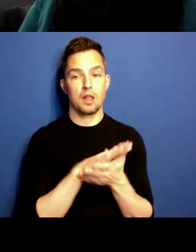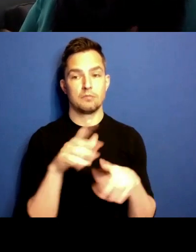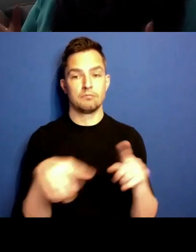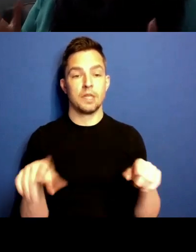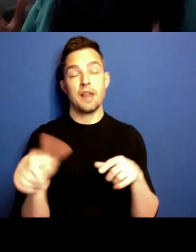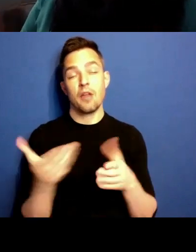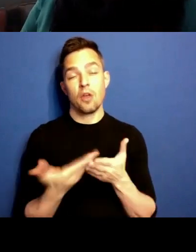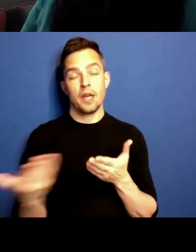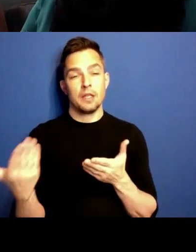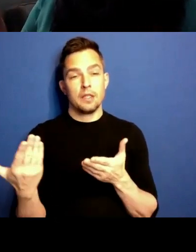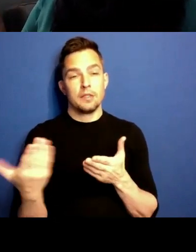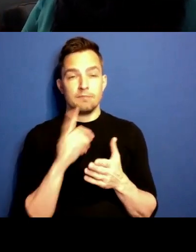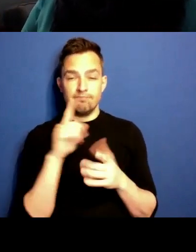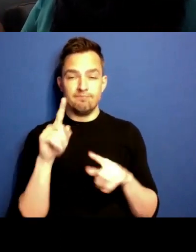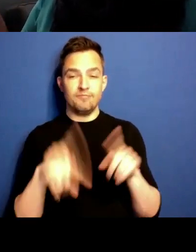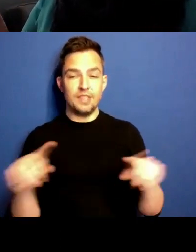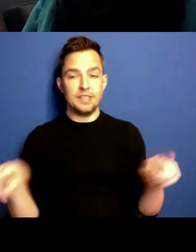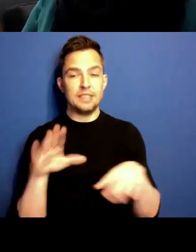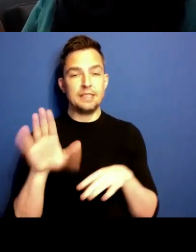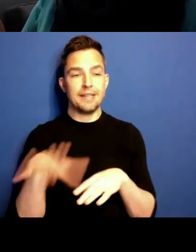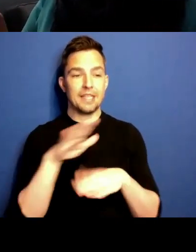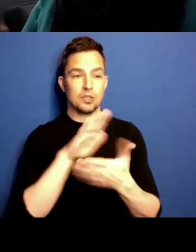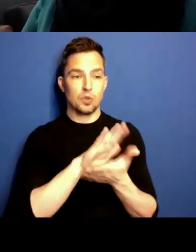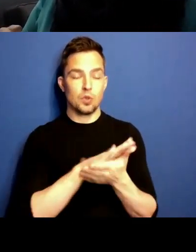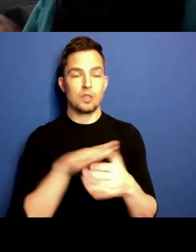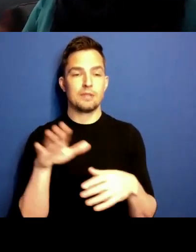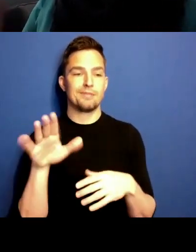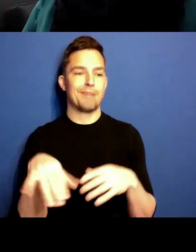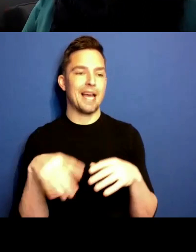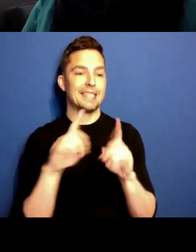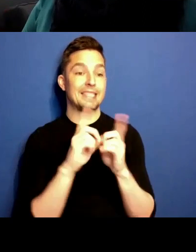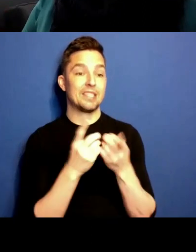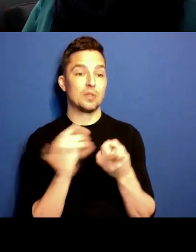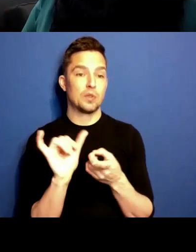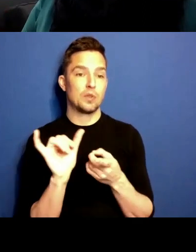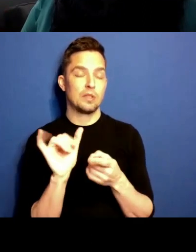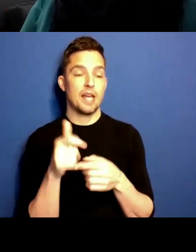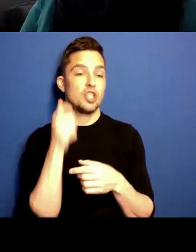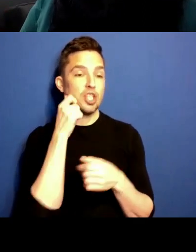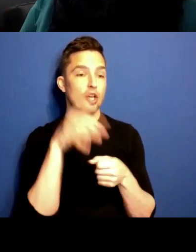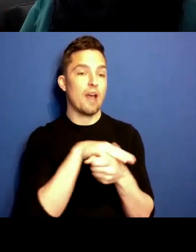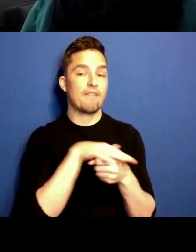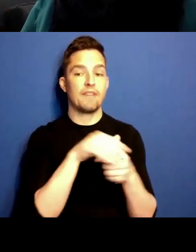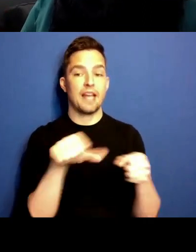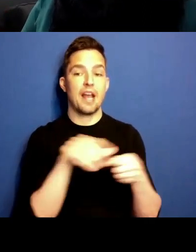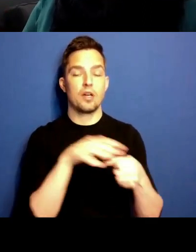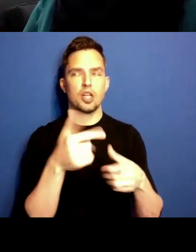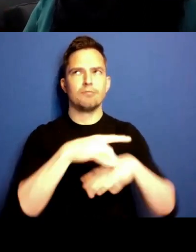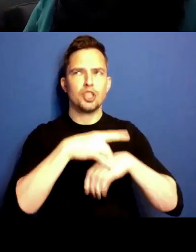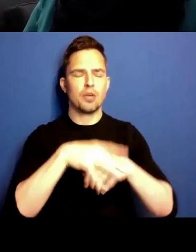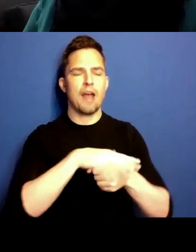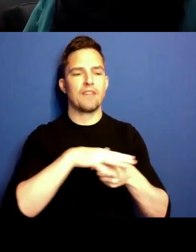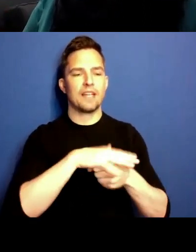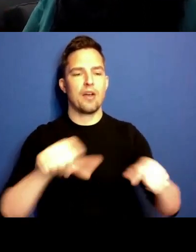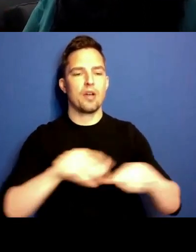really varies by school and by district, and certainly by geographic area, is general